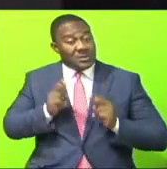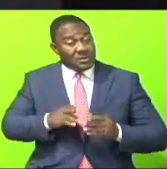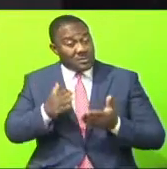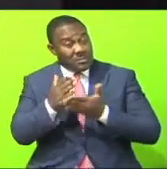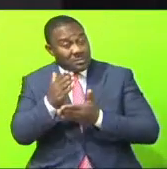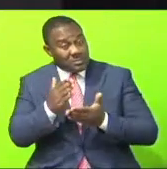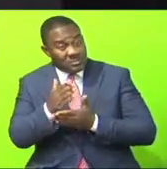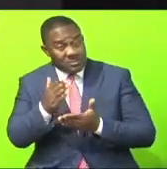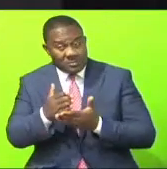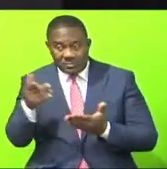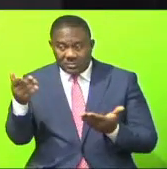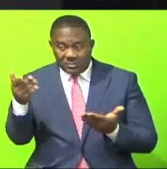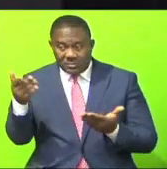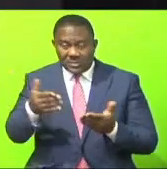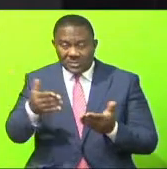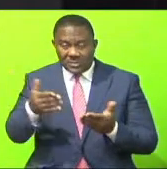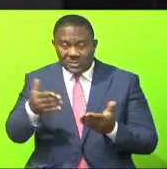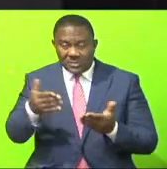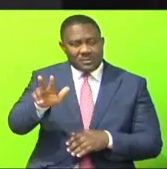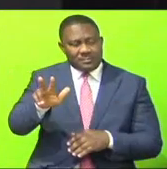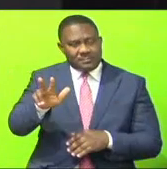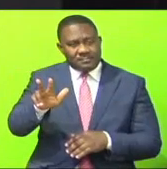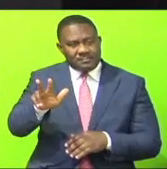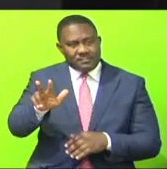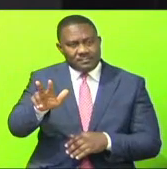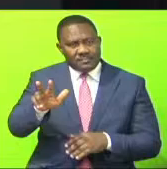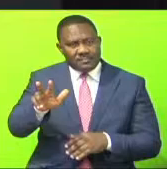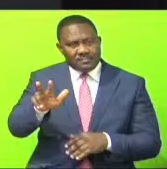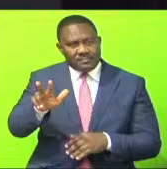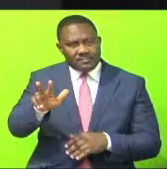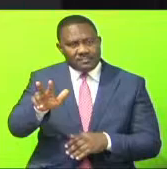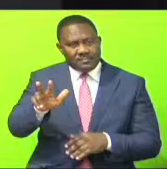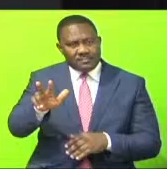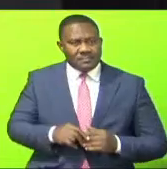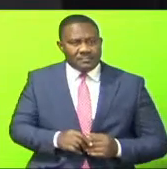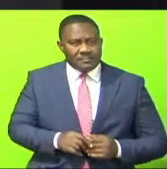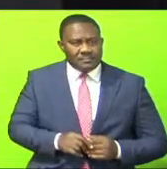provided in Article 33 of this Constitution, the Supreme Court shall have